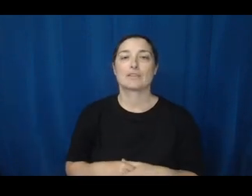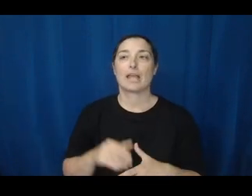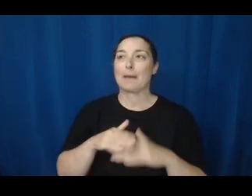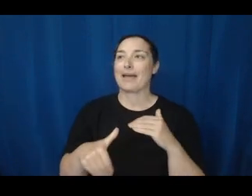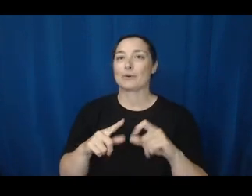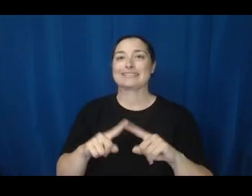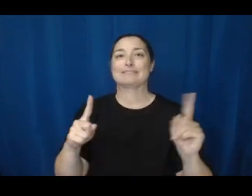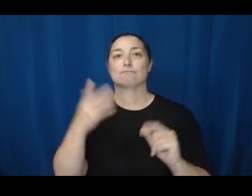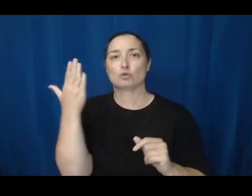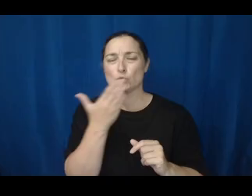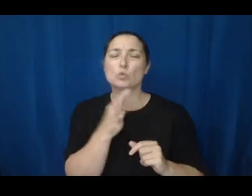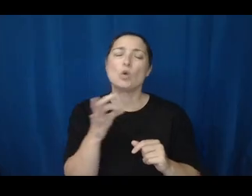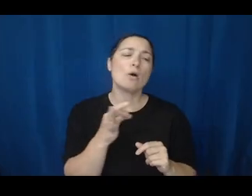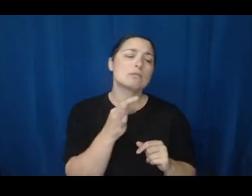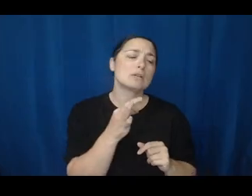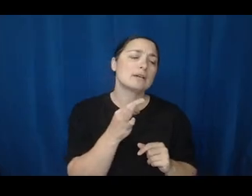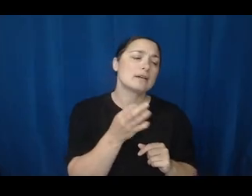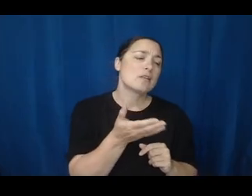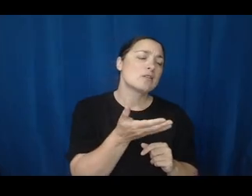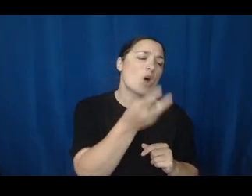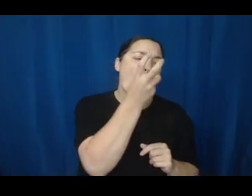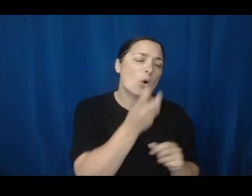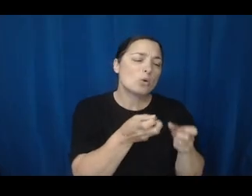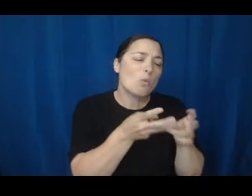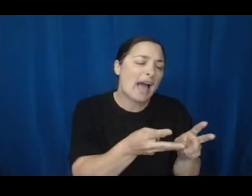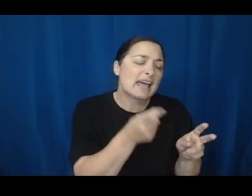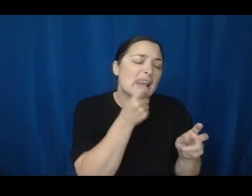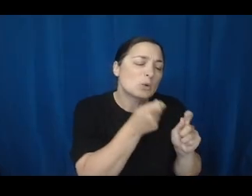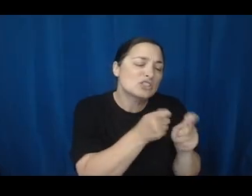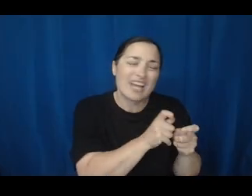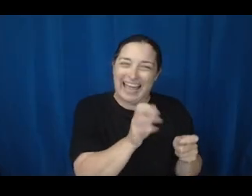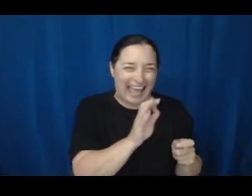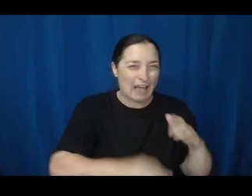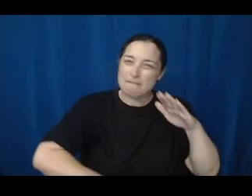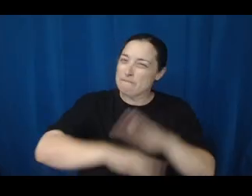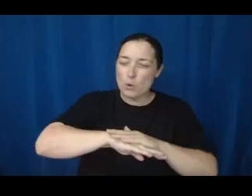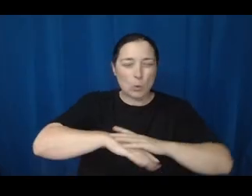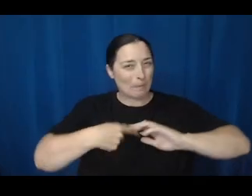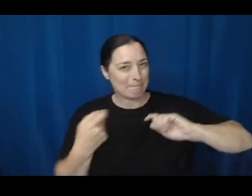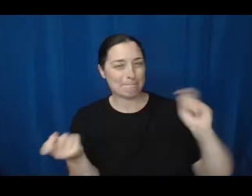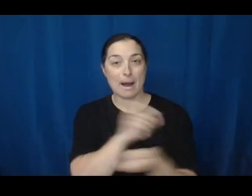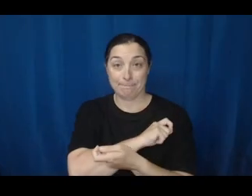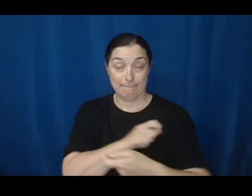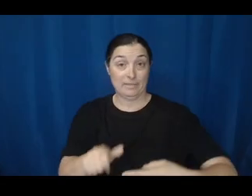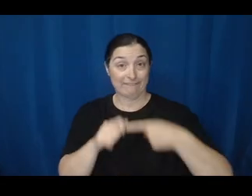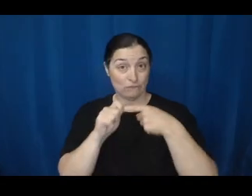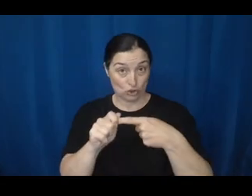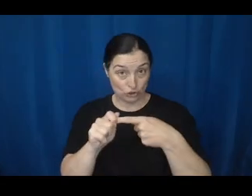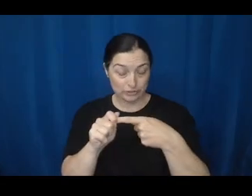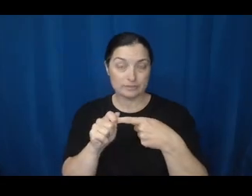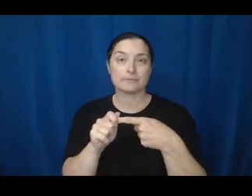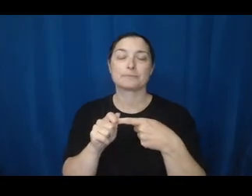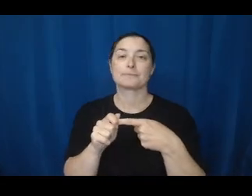old things a little bit differently or change a little bit. We need to transform things. And the first one is to